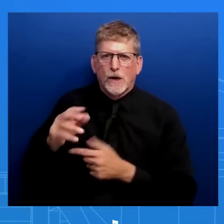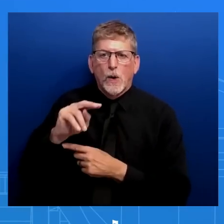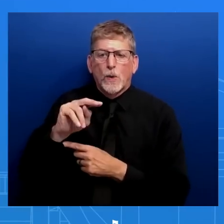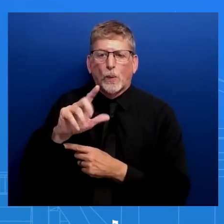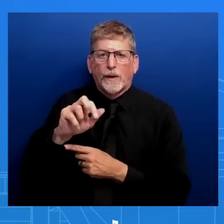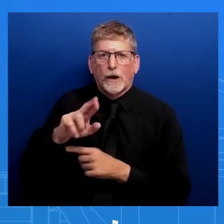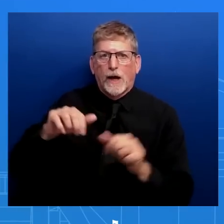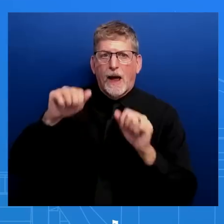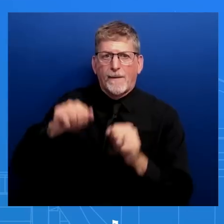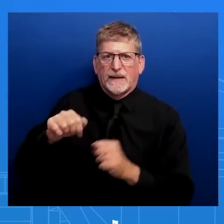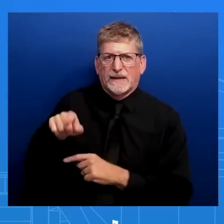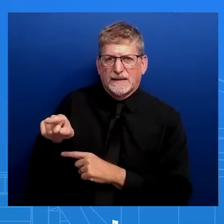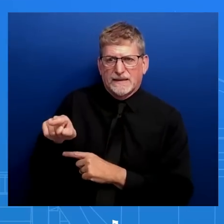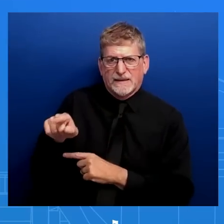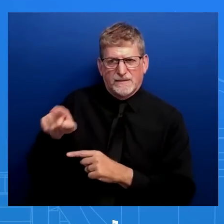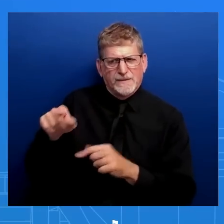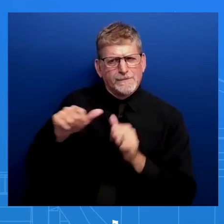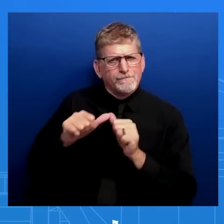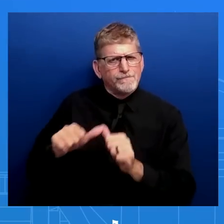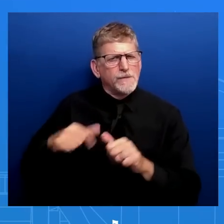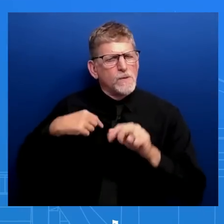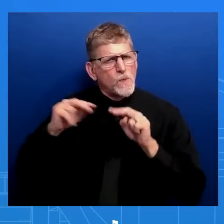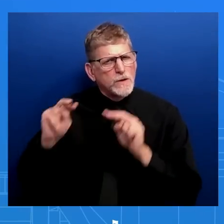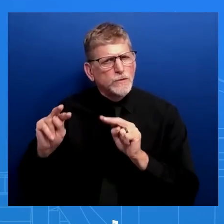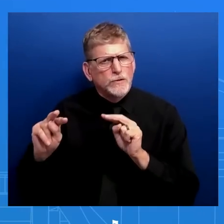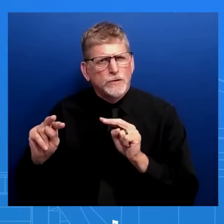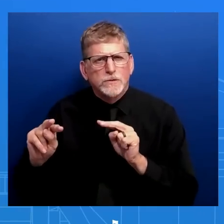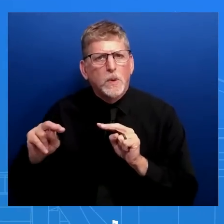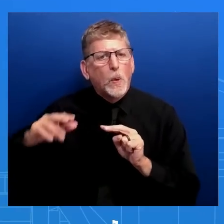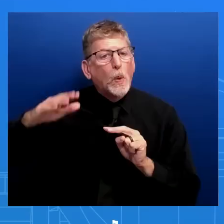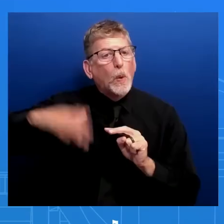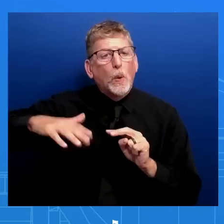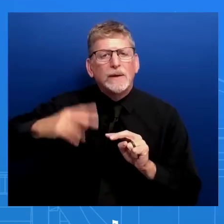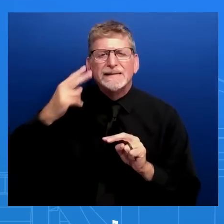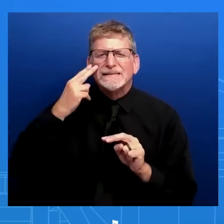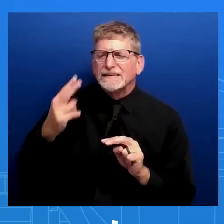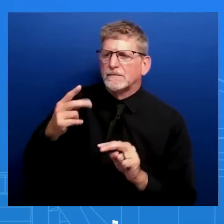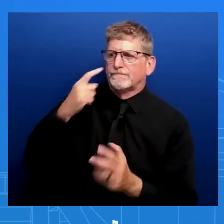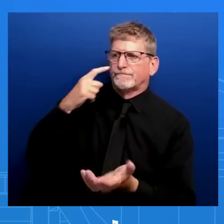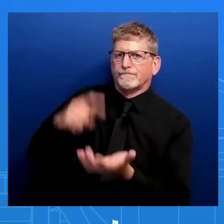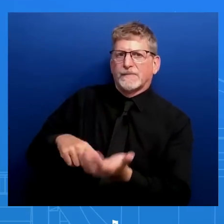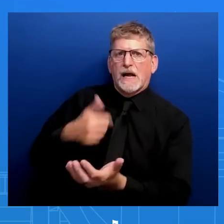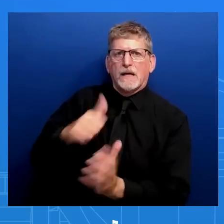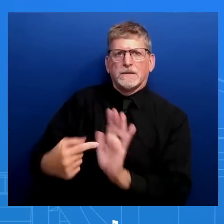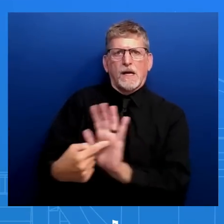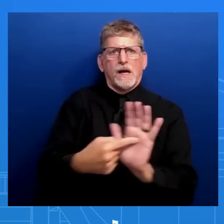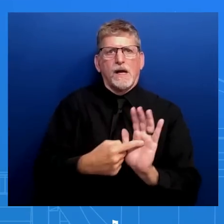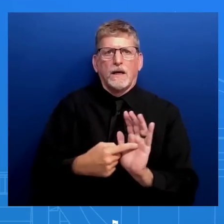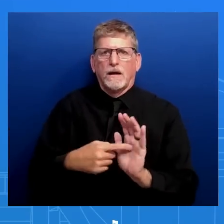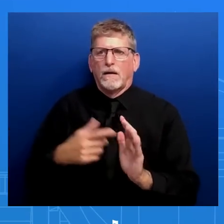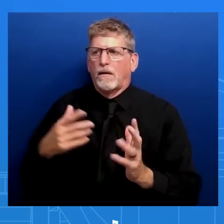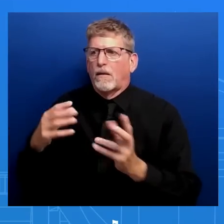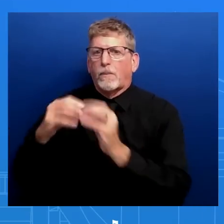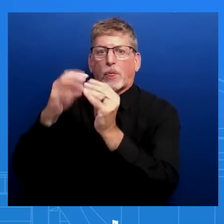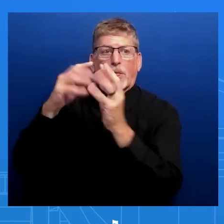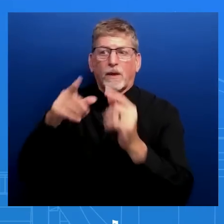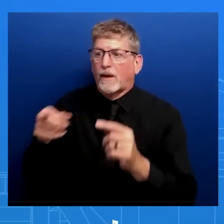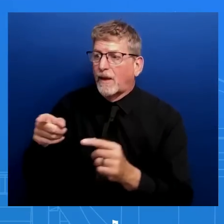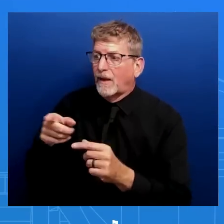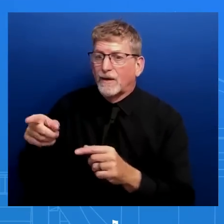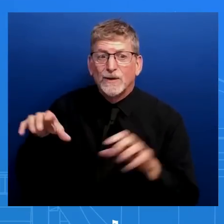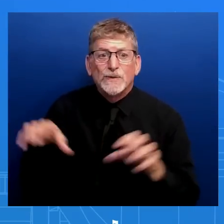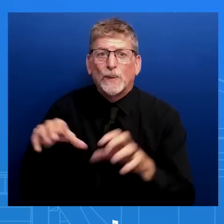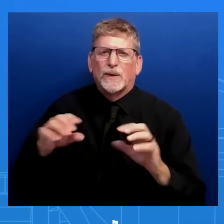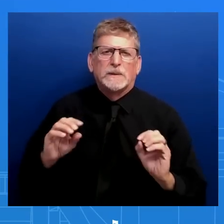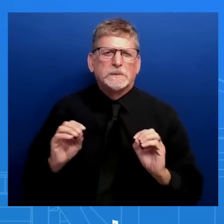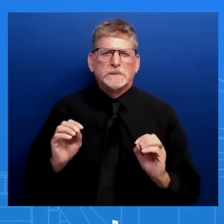we've seen no indication. Outside of the blustery rhetoric, we've seen no indication that there's any intent to